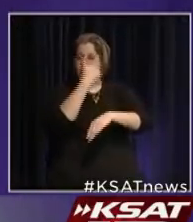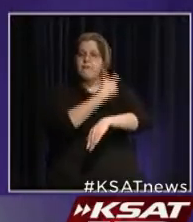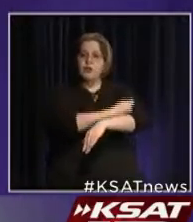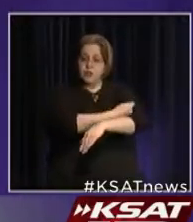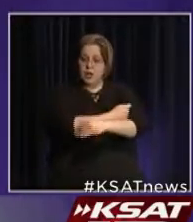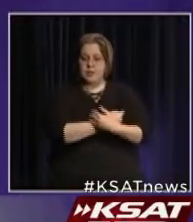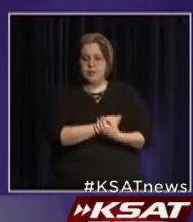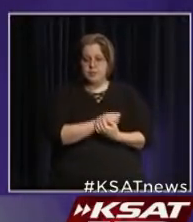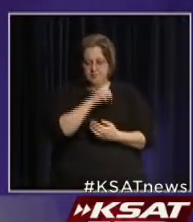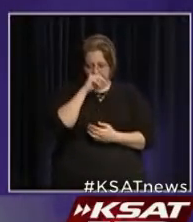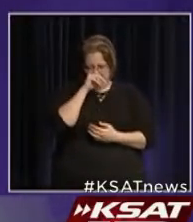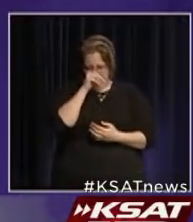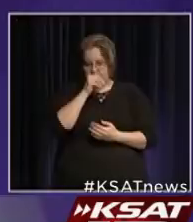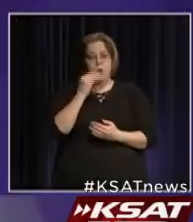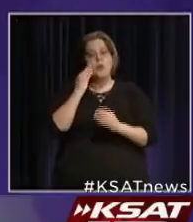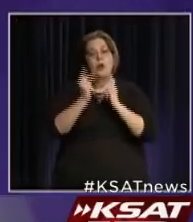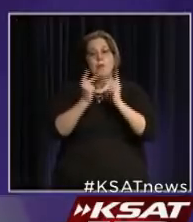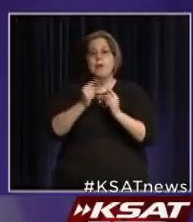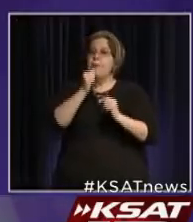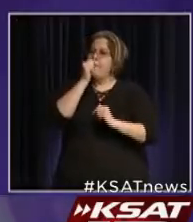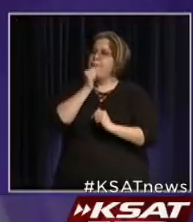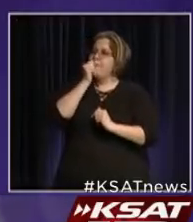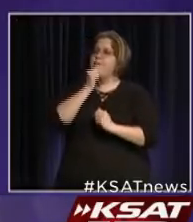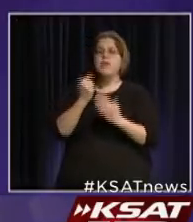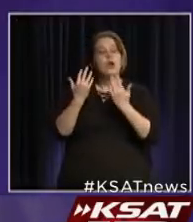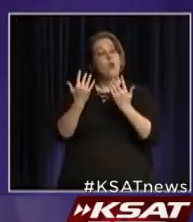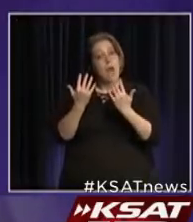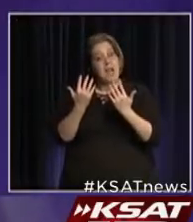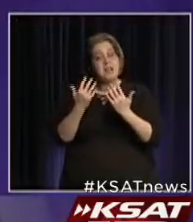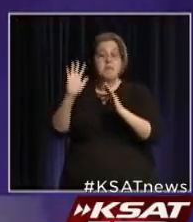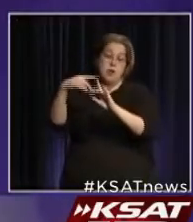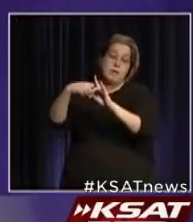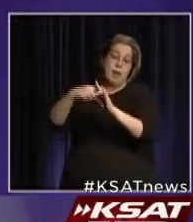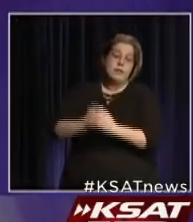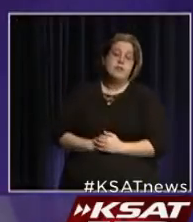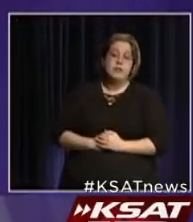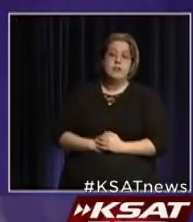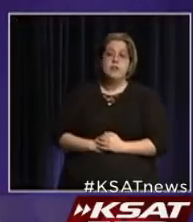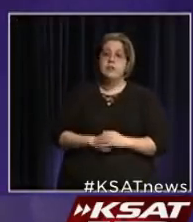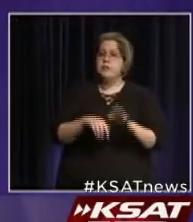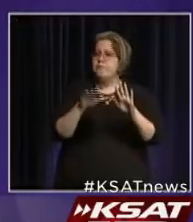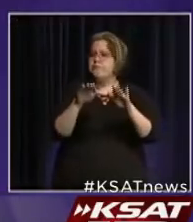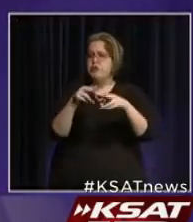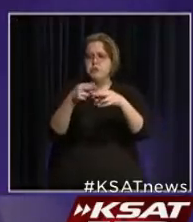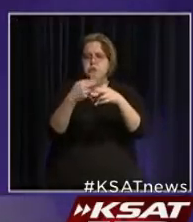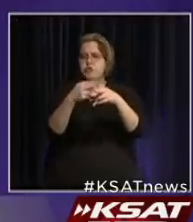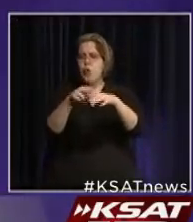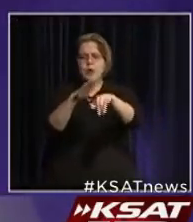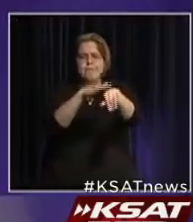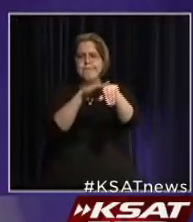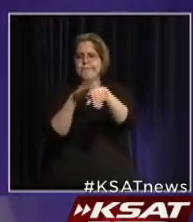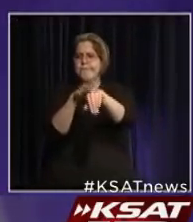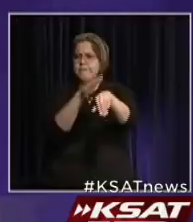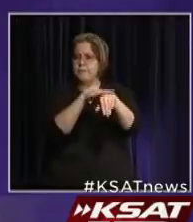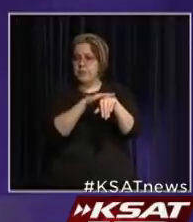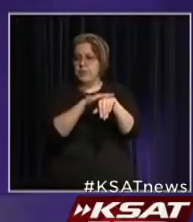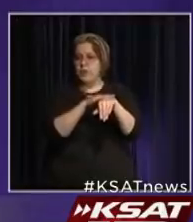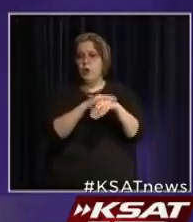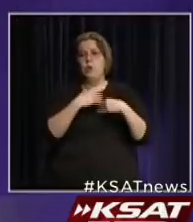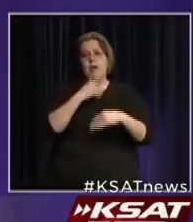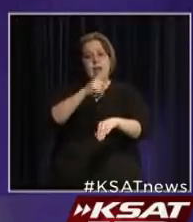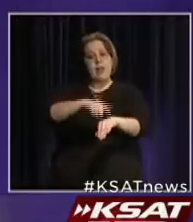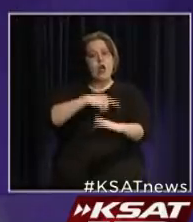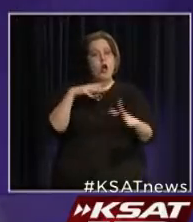that folks are waiting patiently, and so that's the good news. Just a quick word of warning as we go into a long